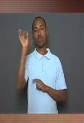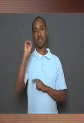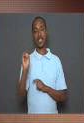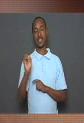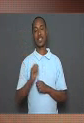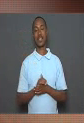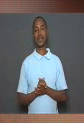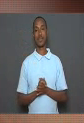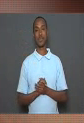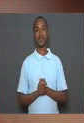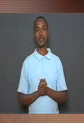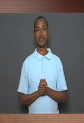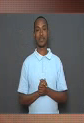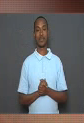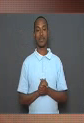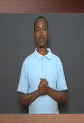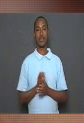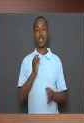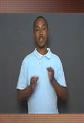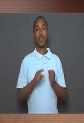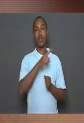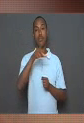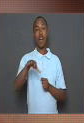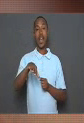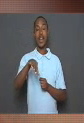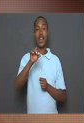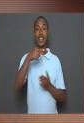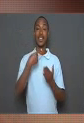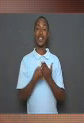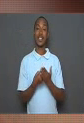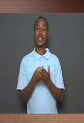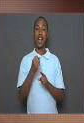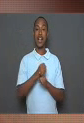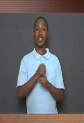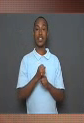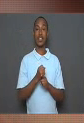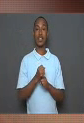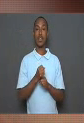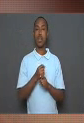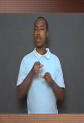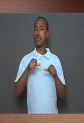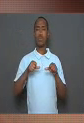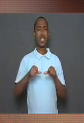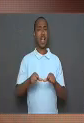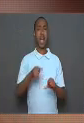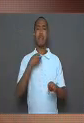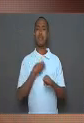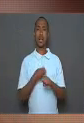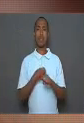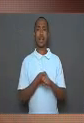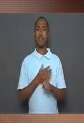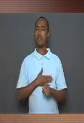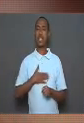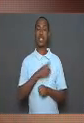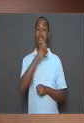66.2%. If you are finding these activities to be too difficult, please ask your teacher